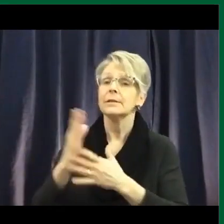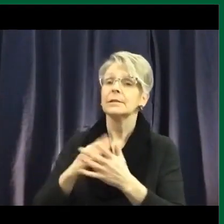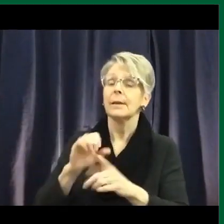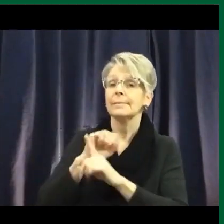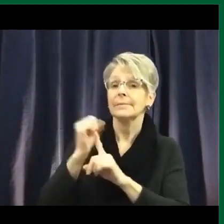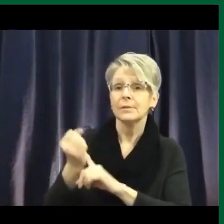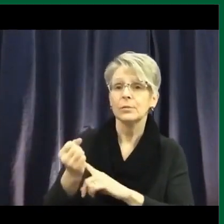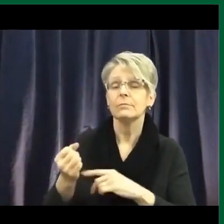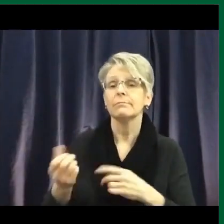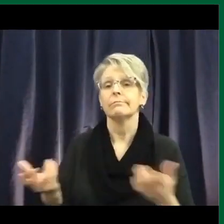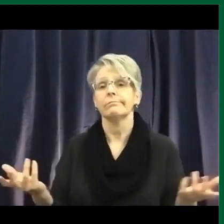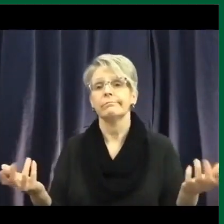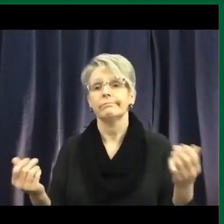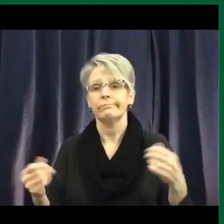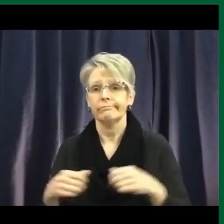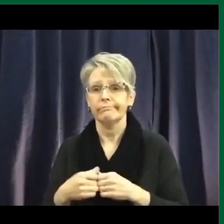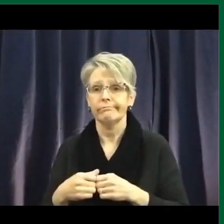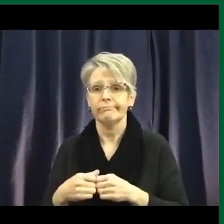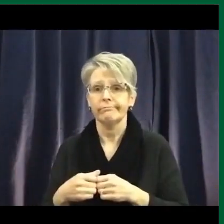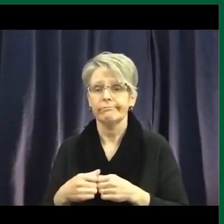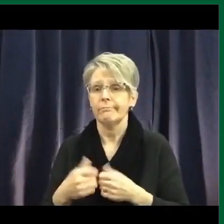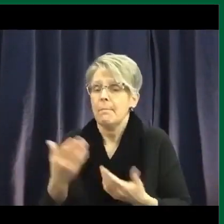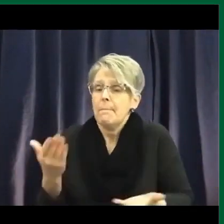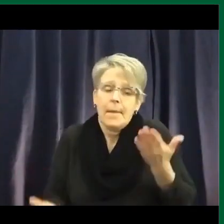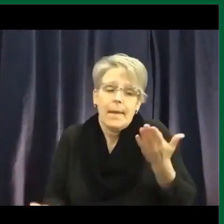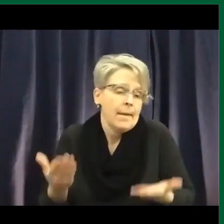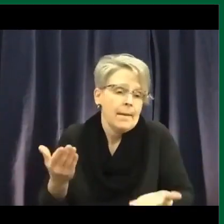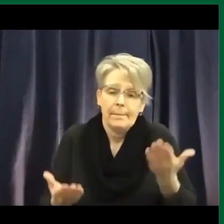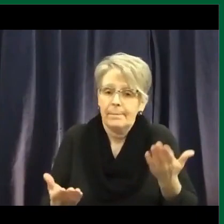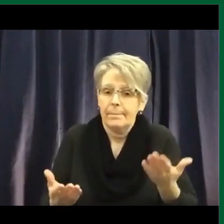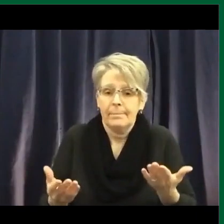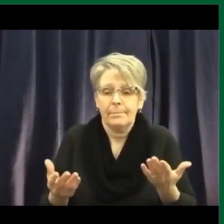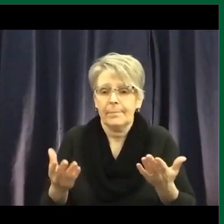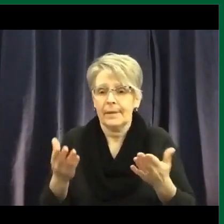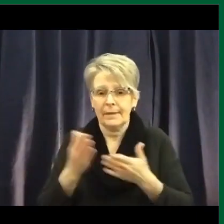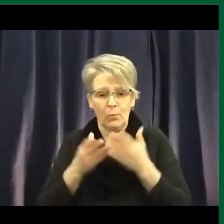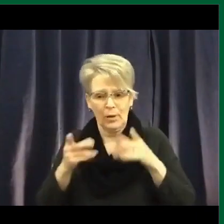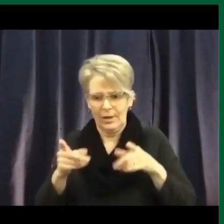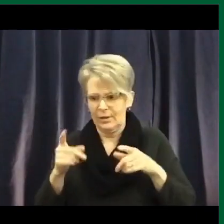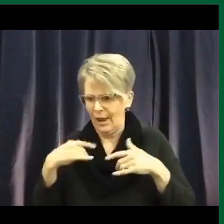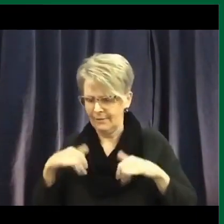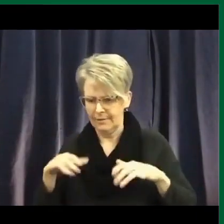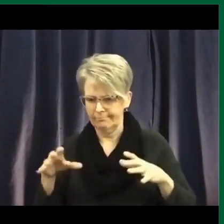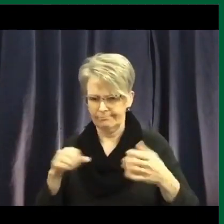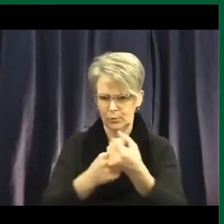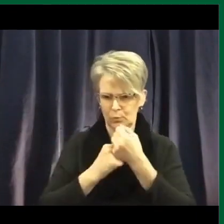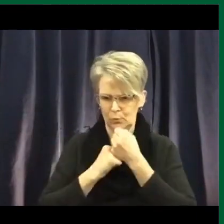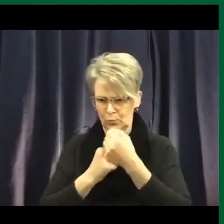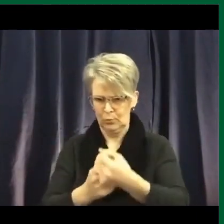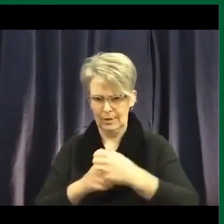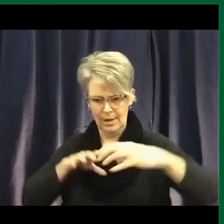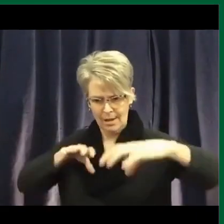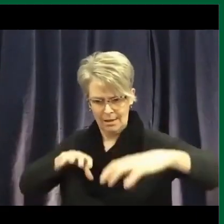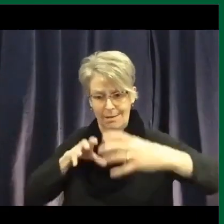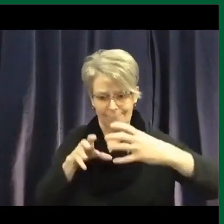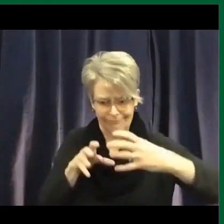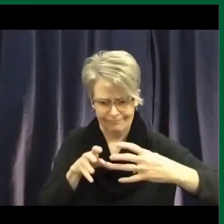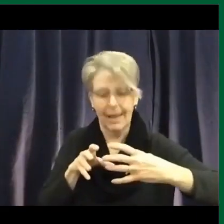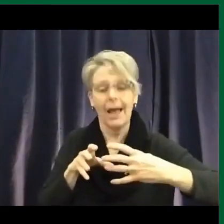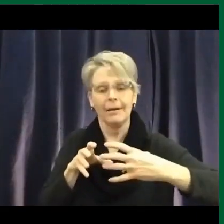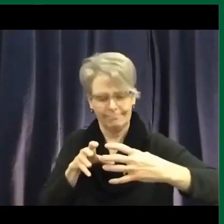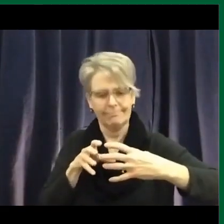some need to provide a more consistent social support, I think this allows for that. But at the same